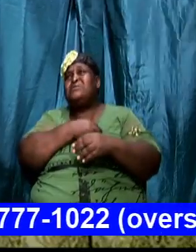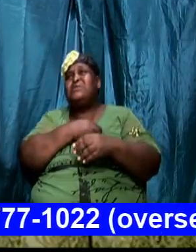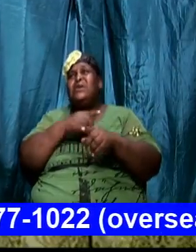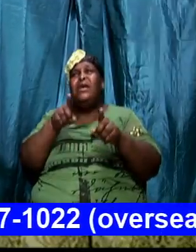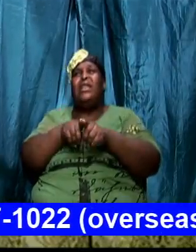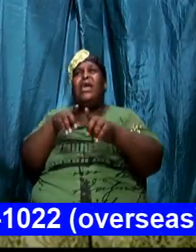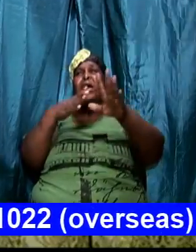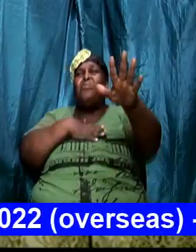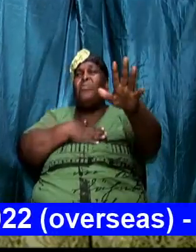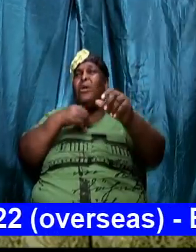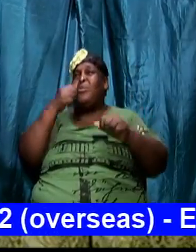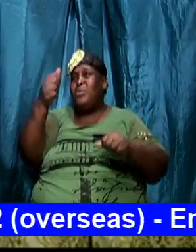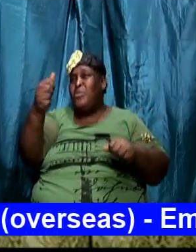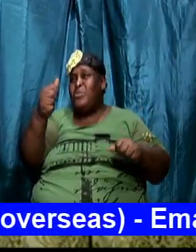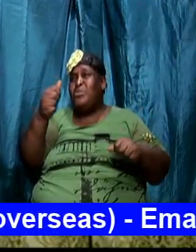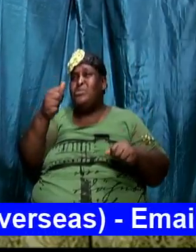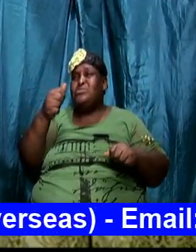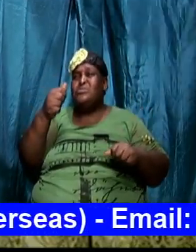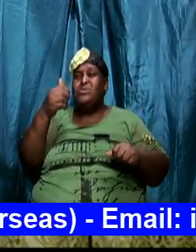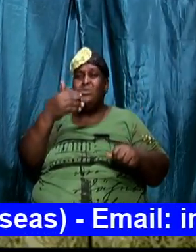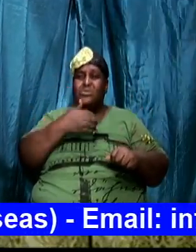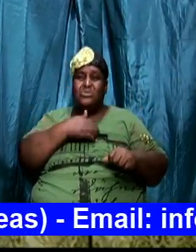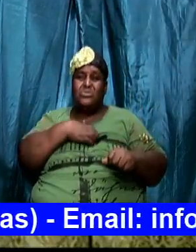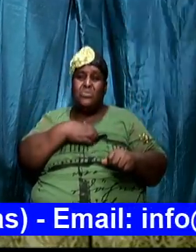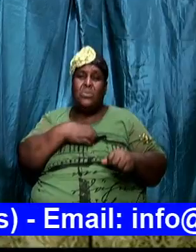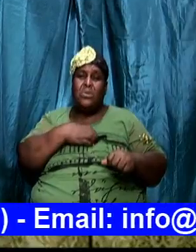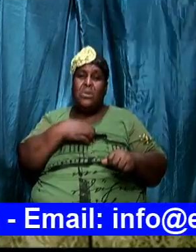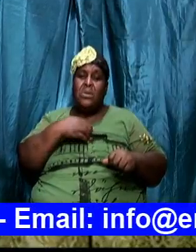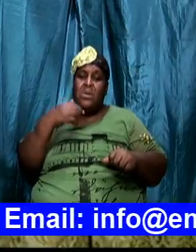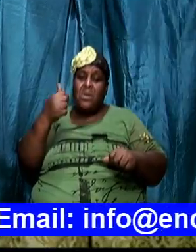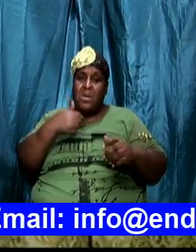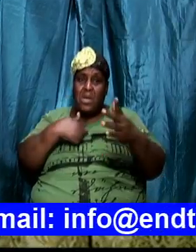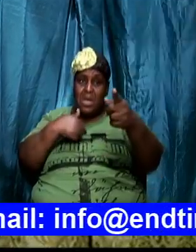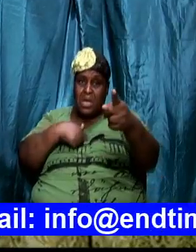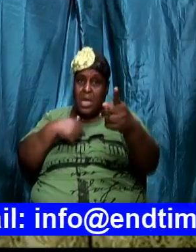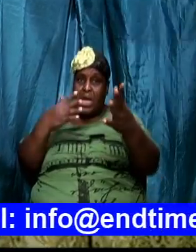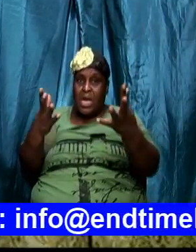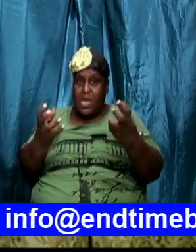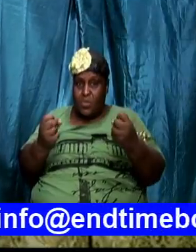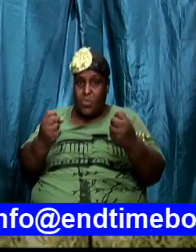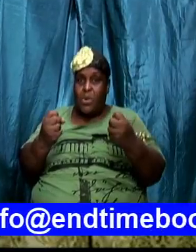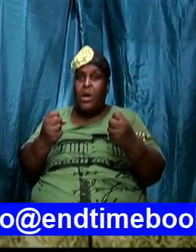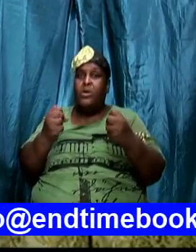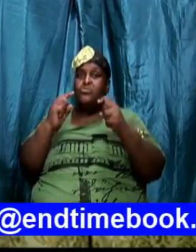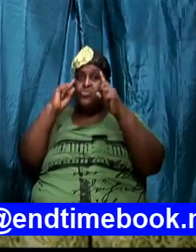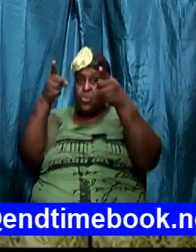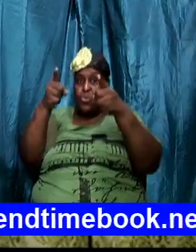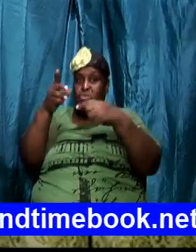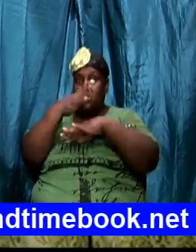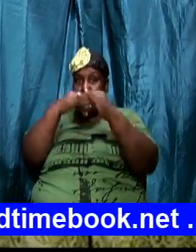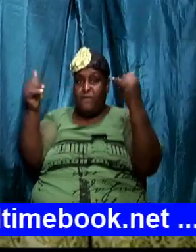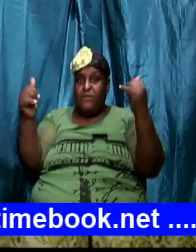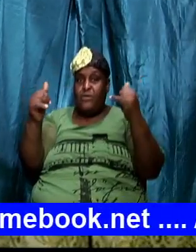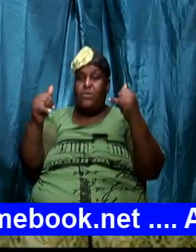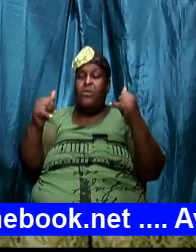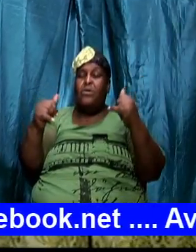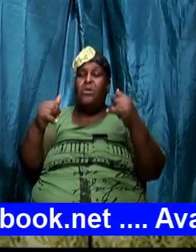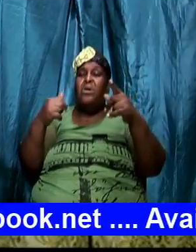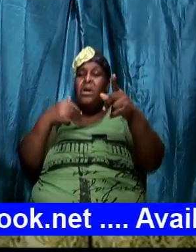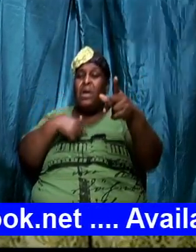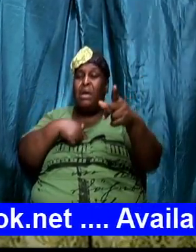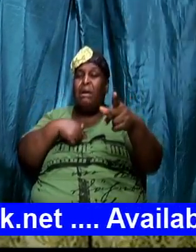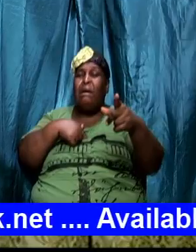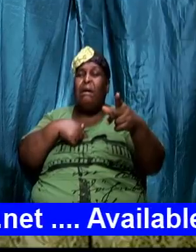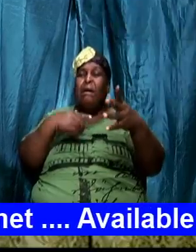make it, then I want you to make it. Because I know that all of us can. We just want to make up